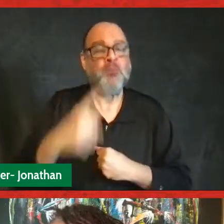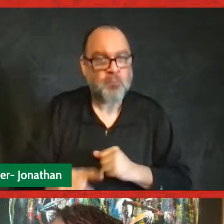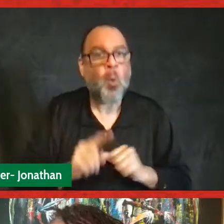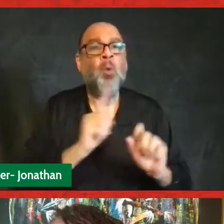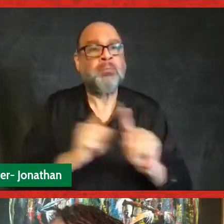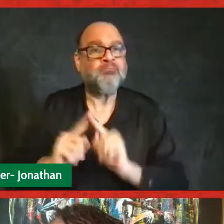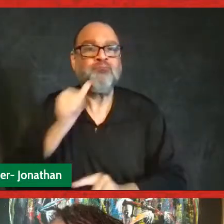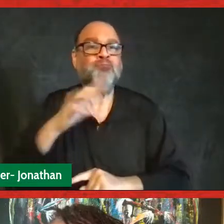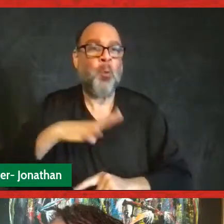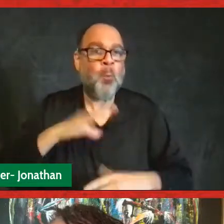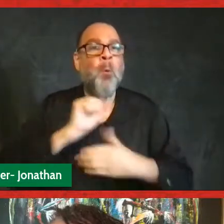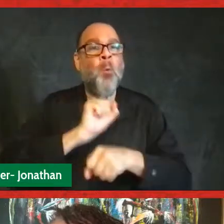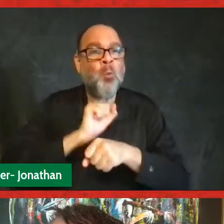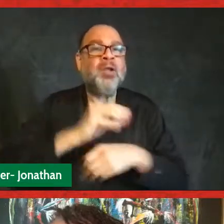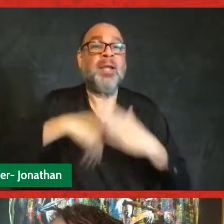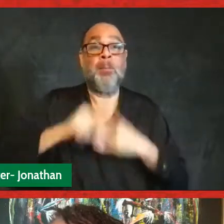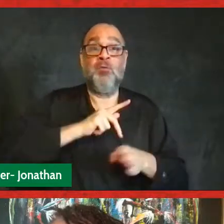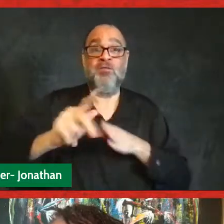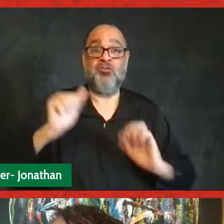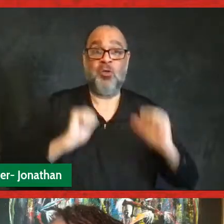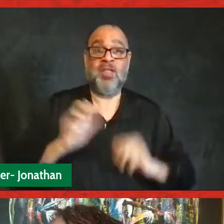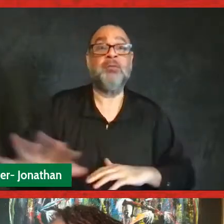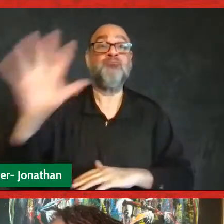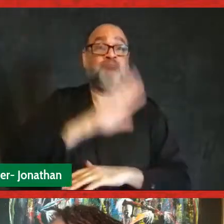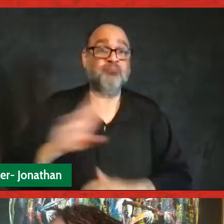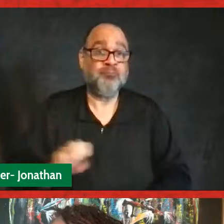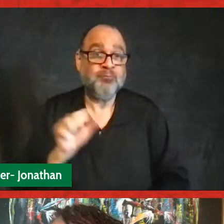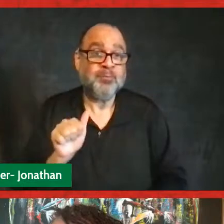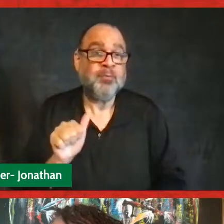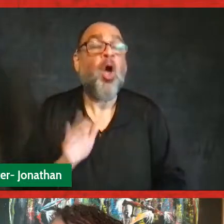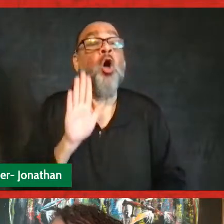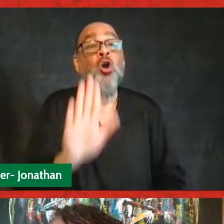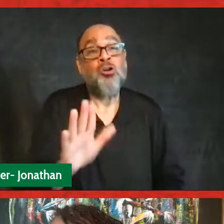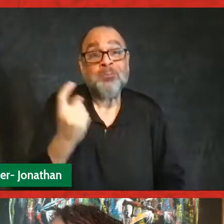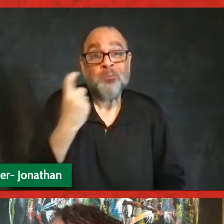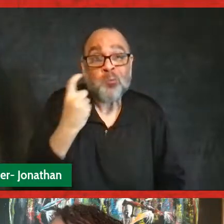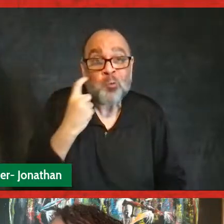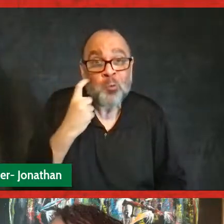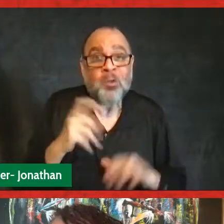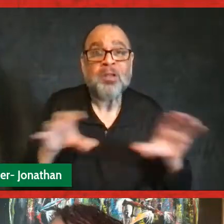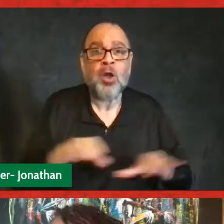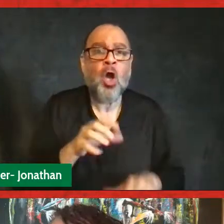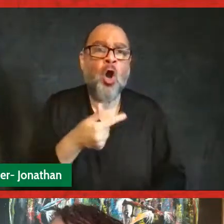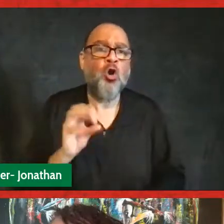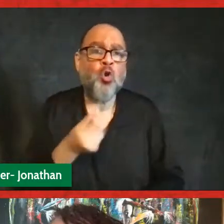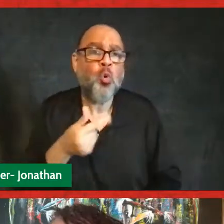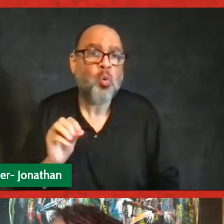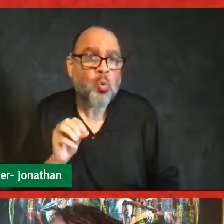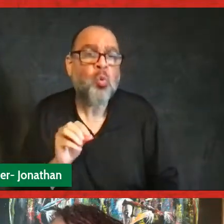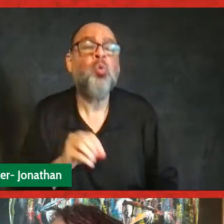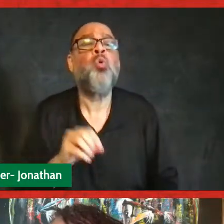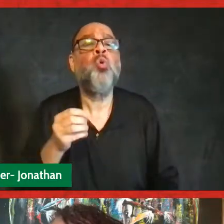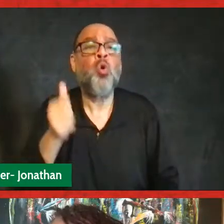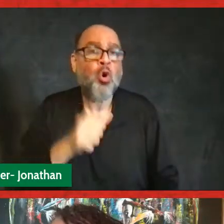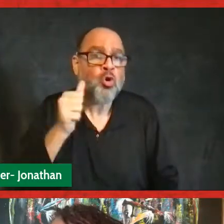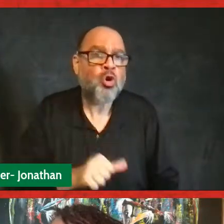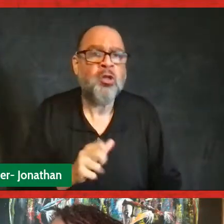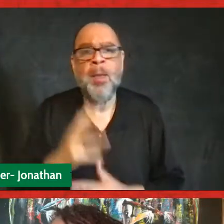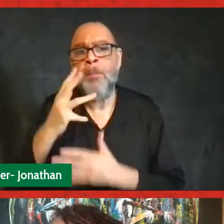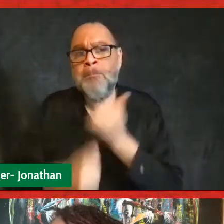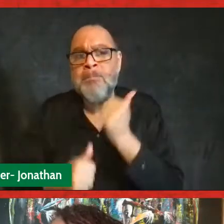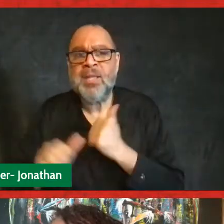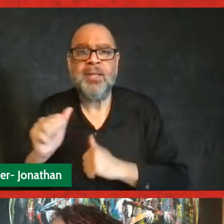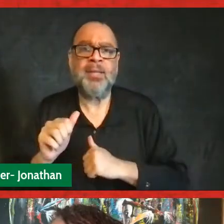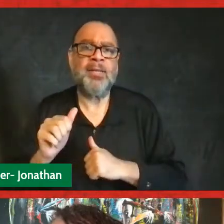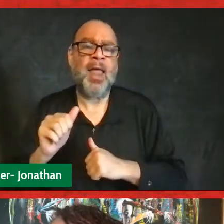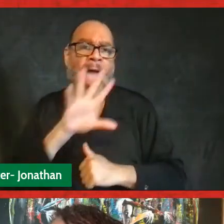theaters across the United States. Her most recent ensemble directing credits include Schoolgirls, or the Mean African Girls Play, More